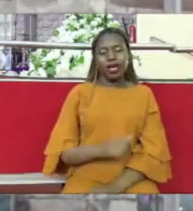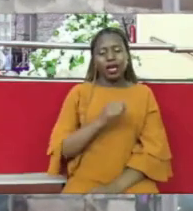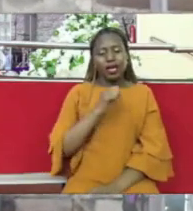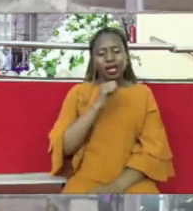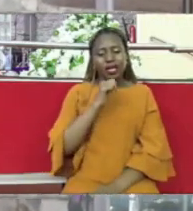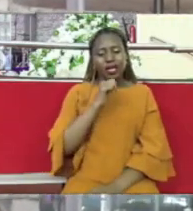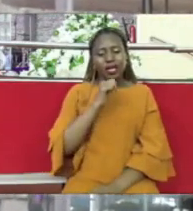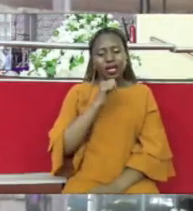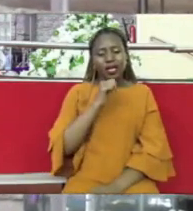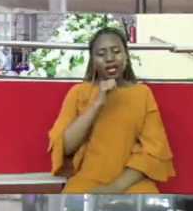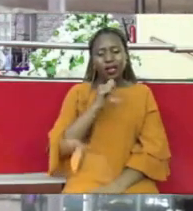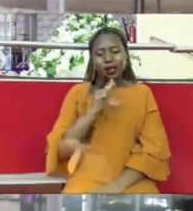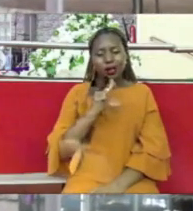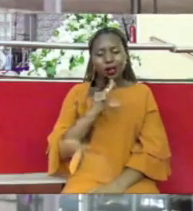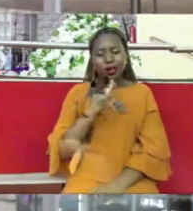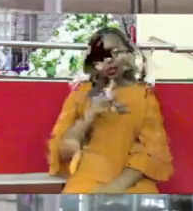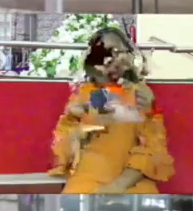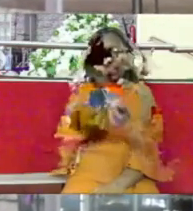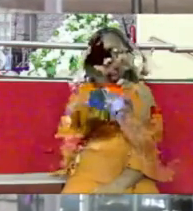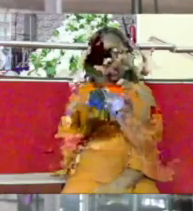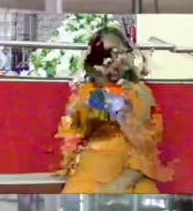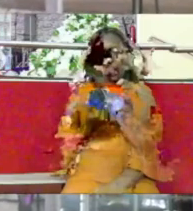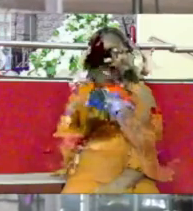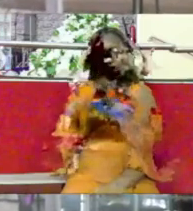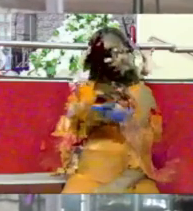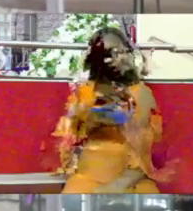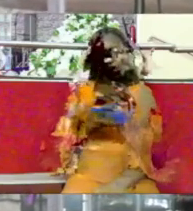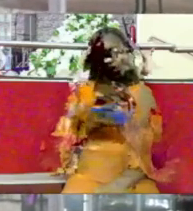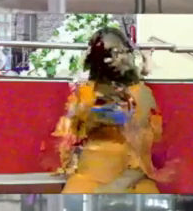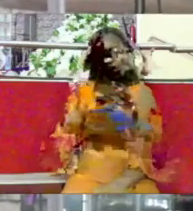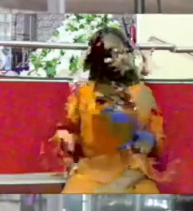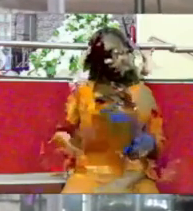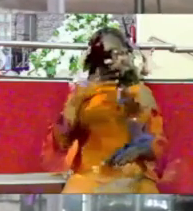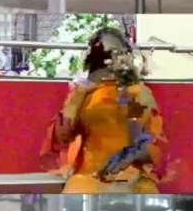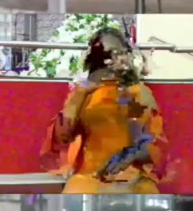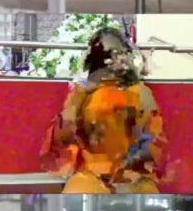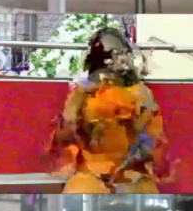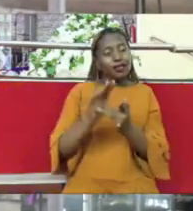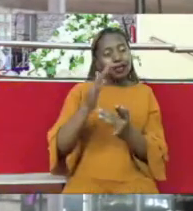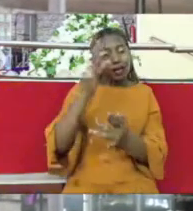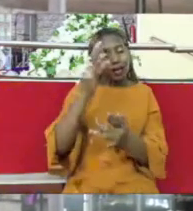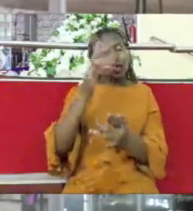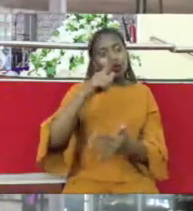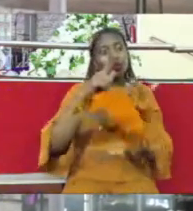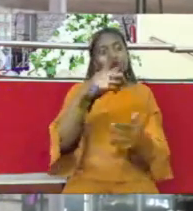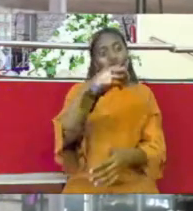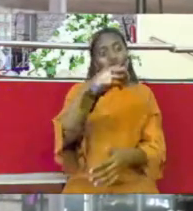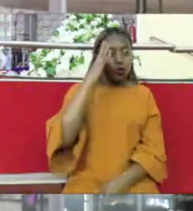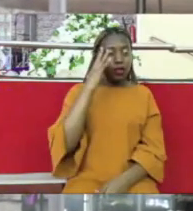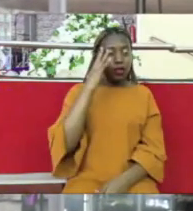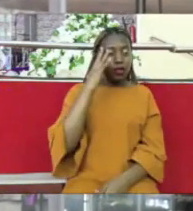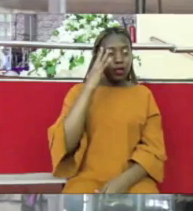on in your life. Si kwamba hajui yale ambayo unapitia. He knows what you've been going through. Anajua yale ambayo unapitia. He knows the things you